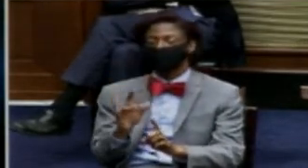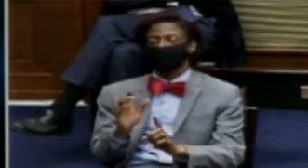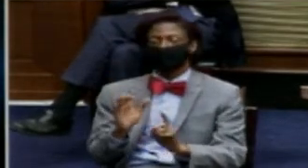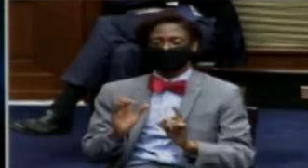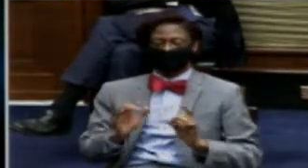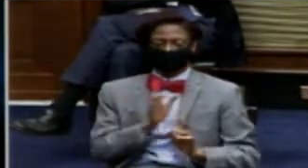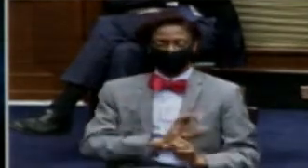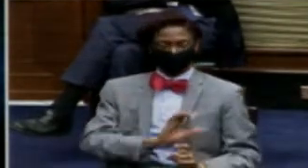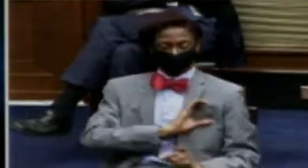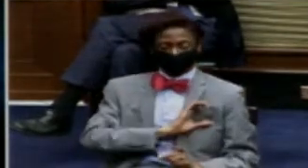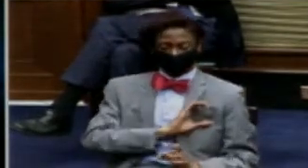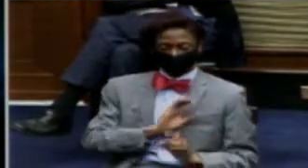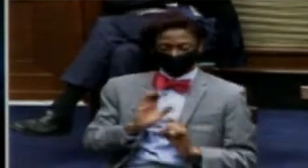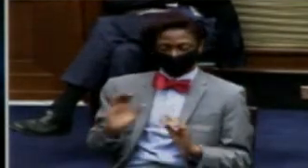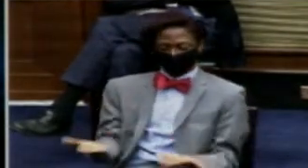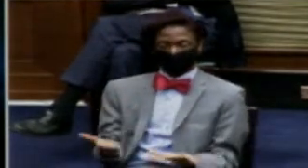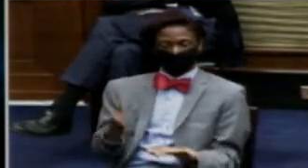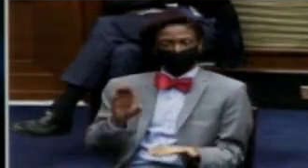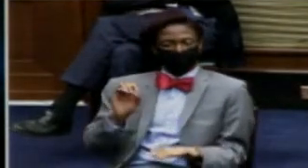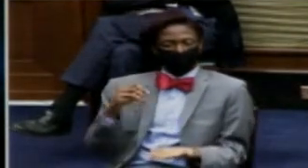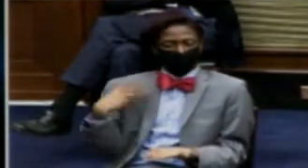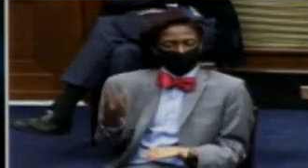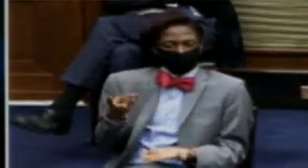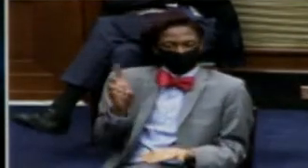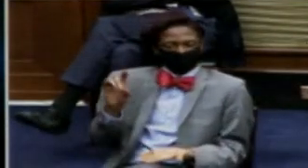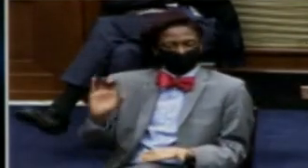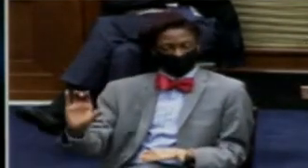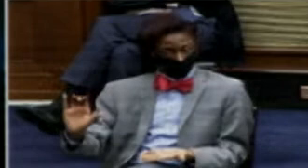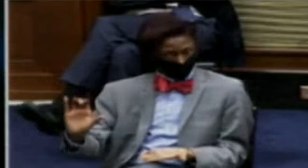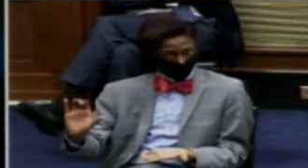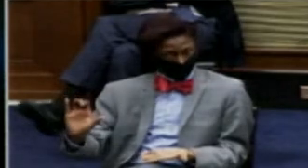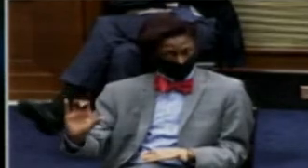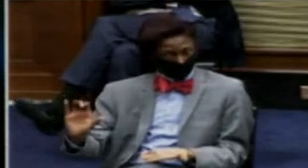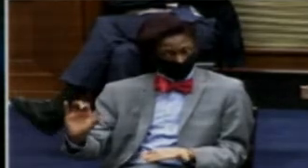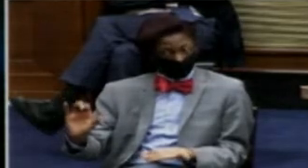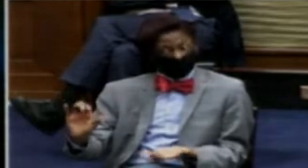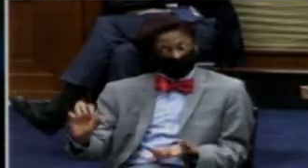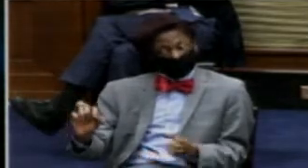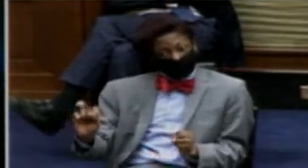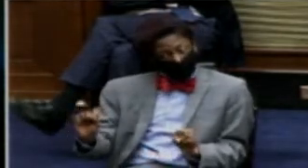of Washington, D.C. can be